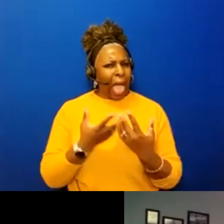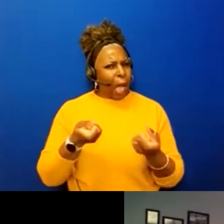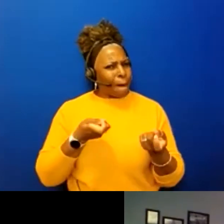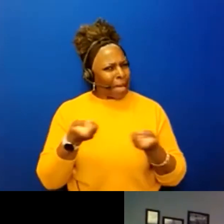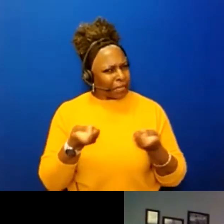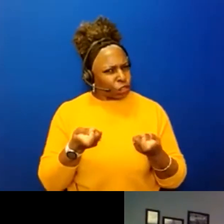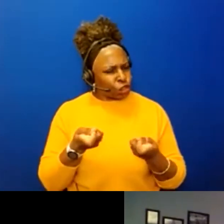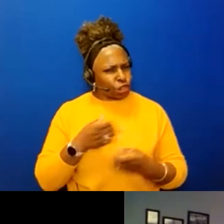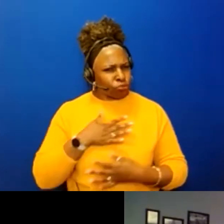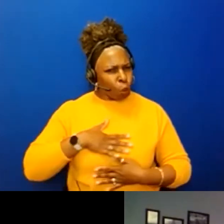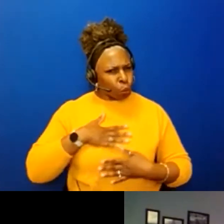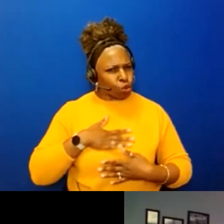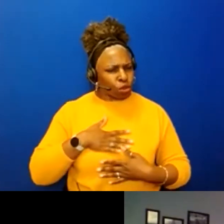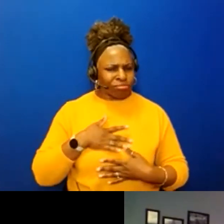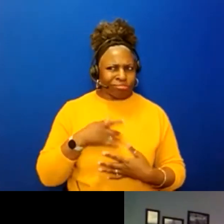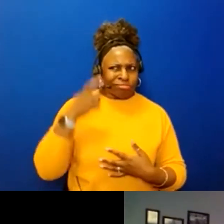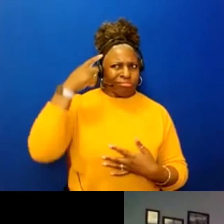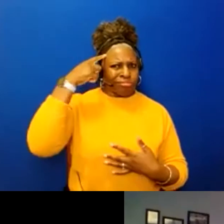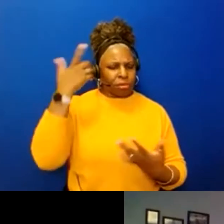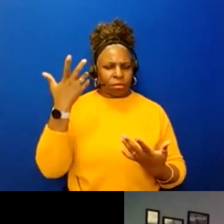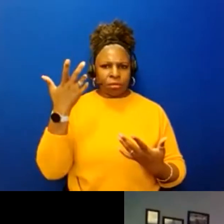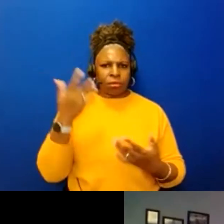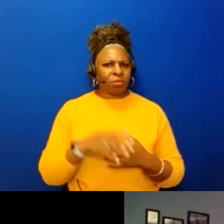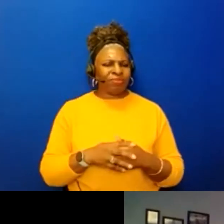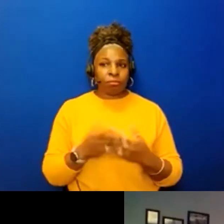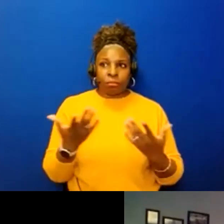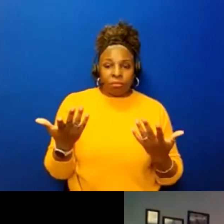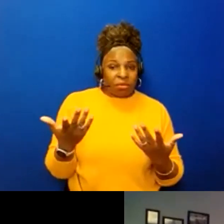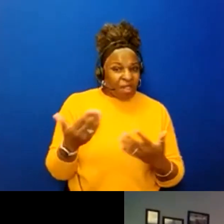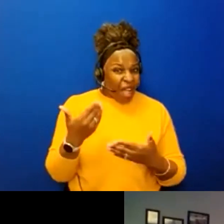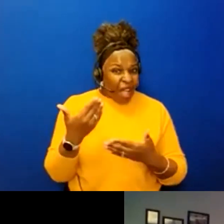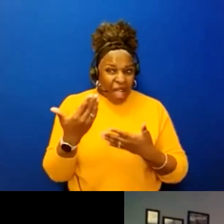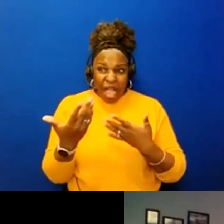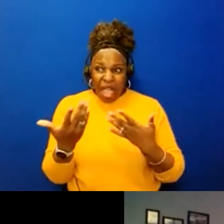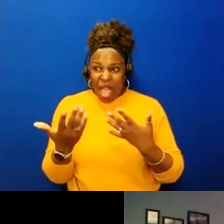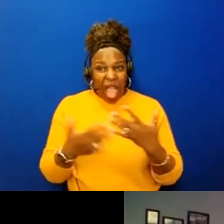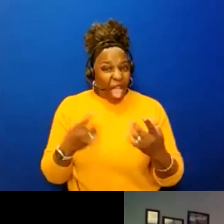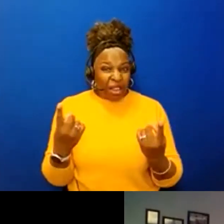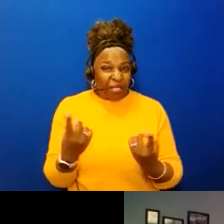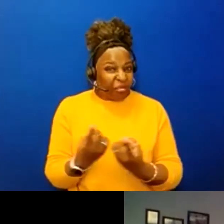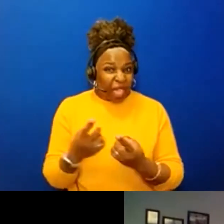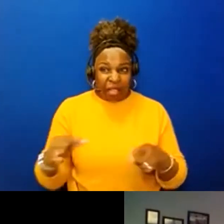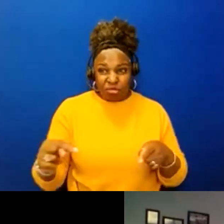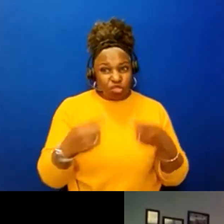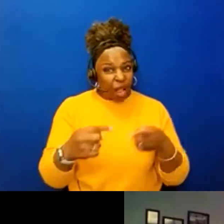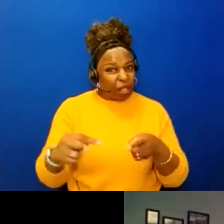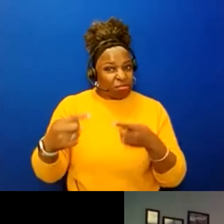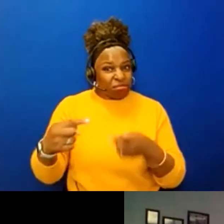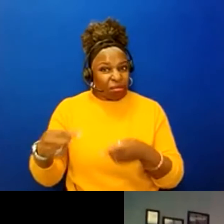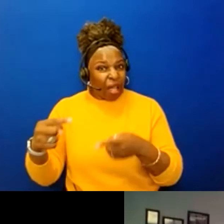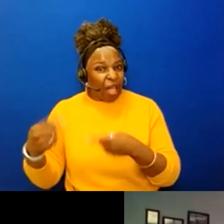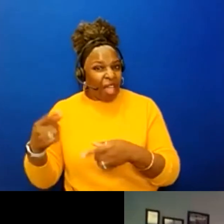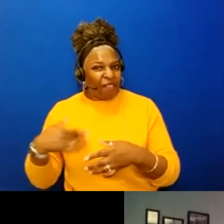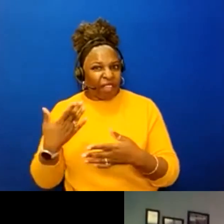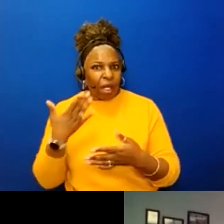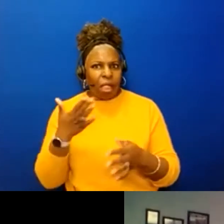I think it's it's like anything that any time that a challenge hits any of us, it kind of smacks you around the face, doesn't it? And it doesn't